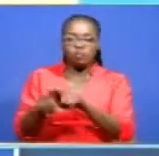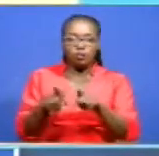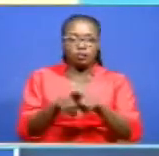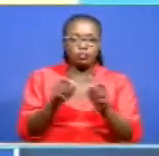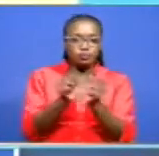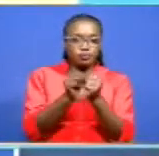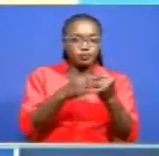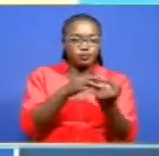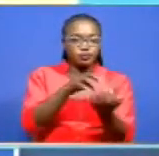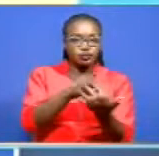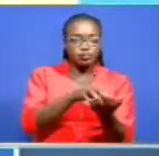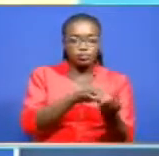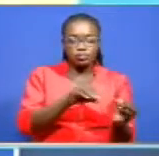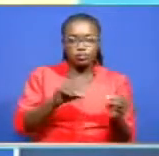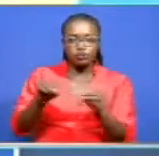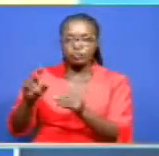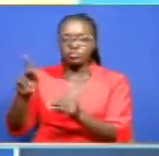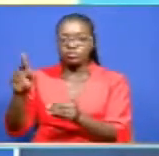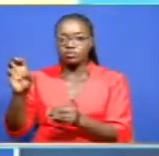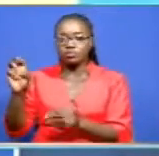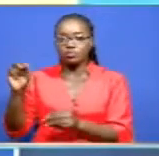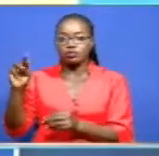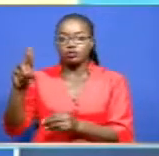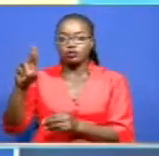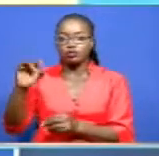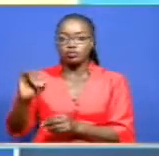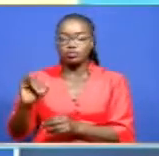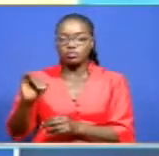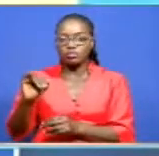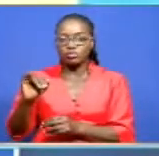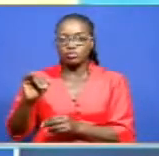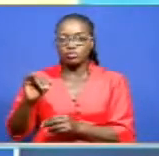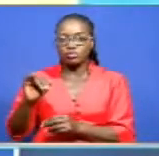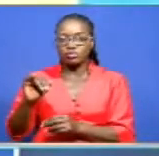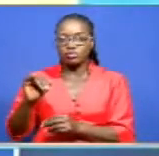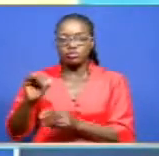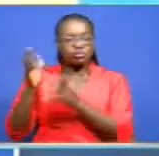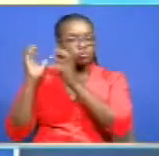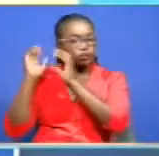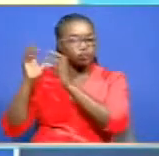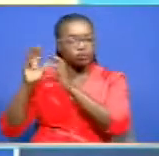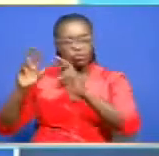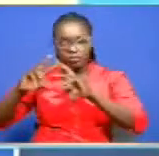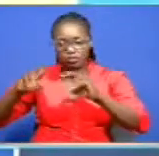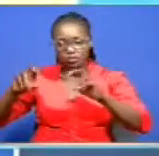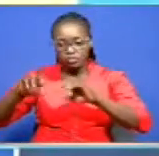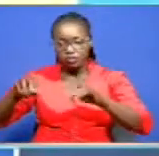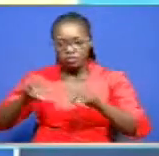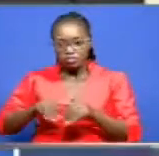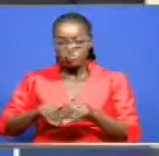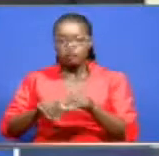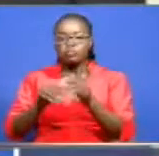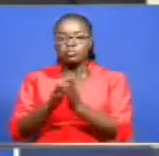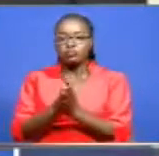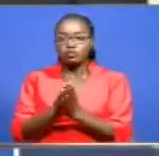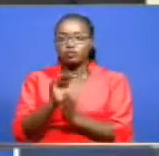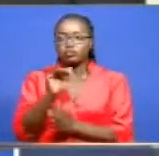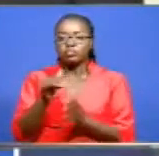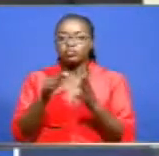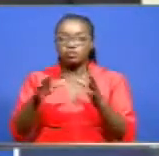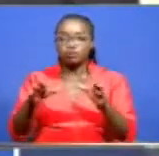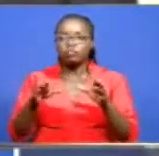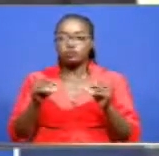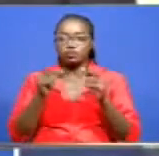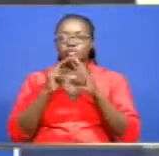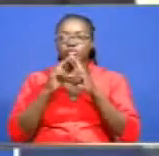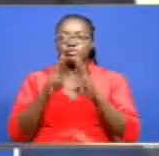cases to the KEMRI Wellcome Trust Kilifi for sequence analysis, and I have just received